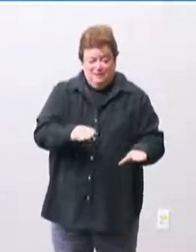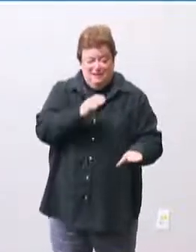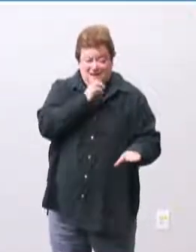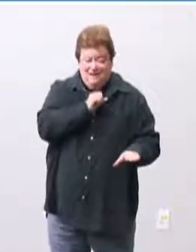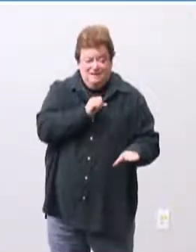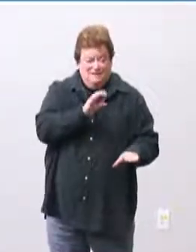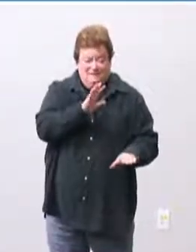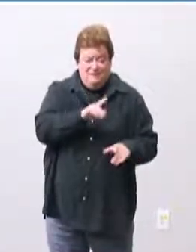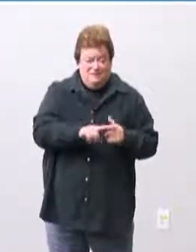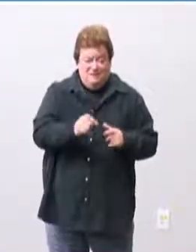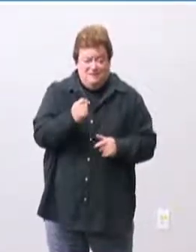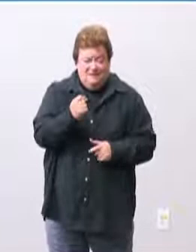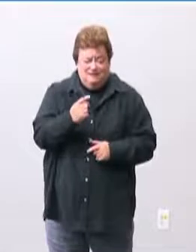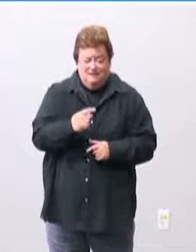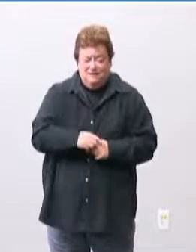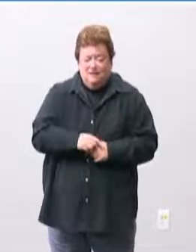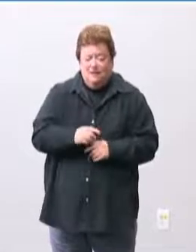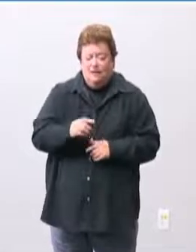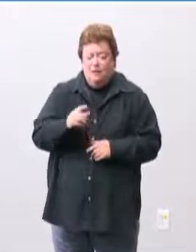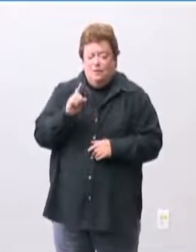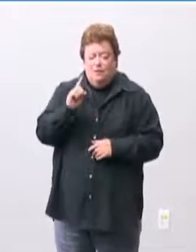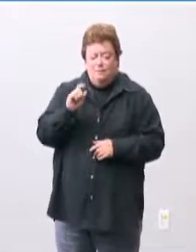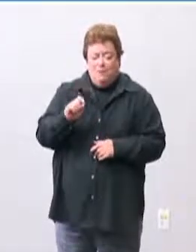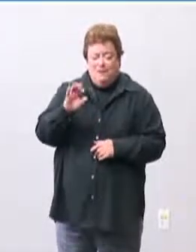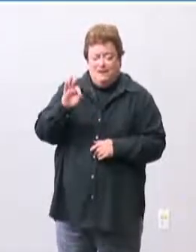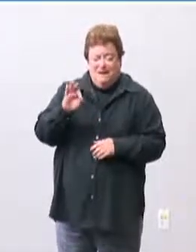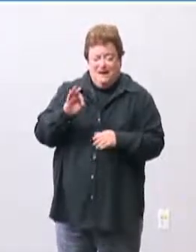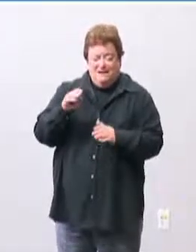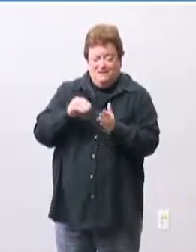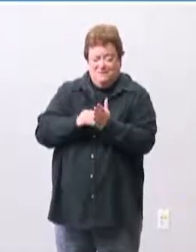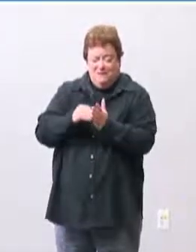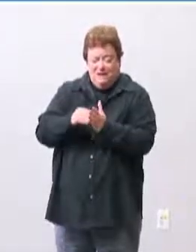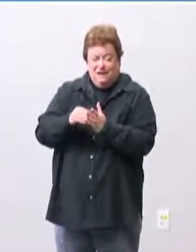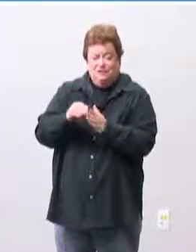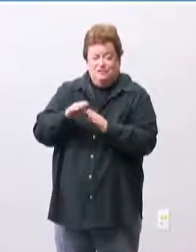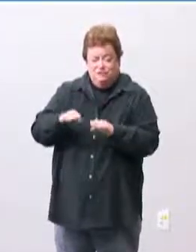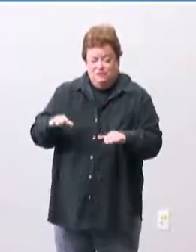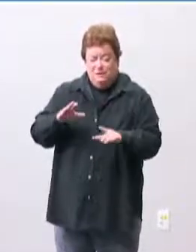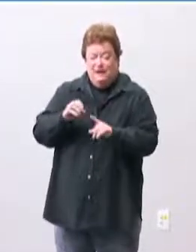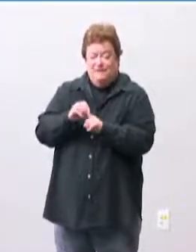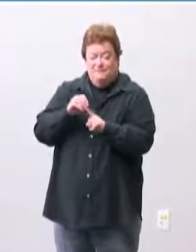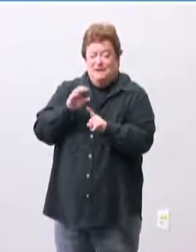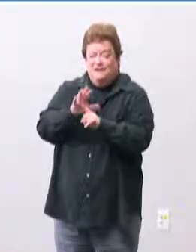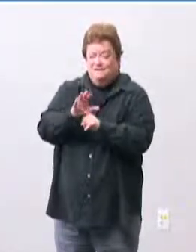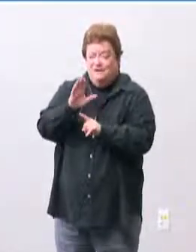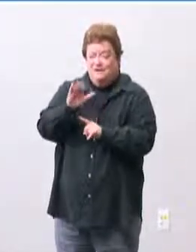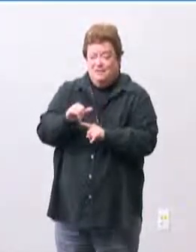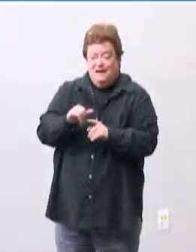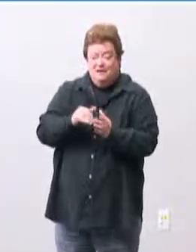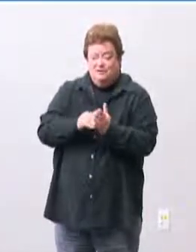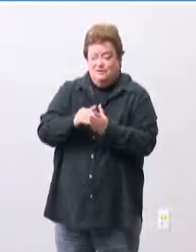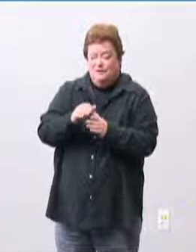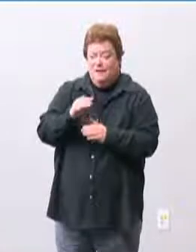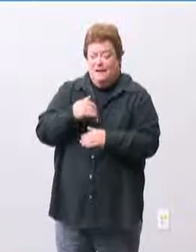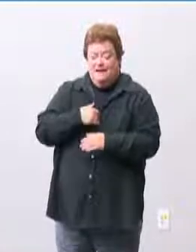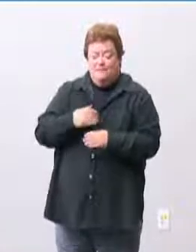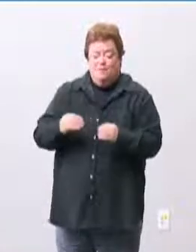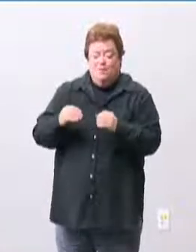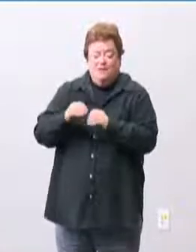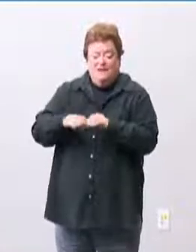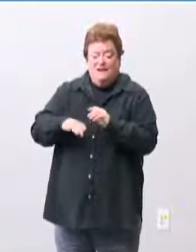11. Over 1.9 million children have been infected by COVID, leading to over 8,000